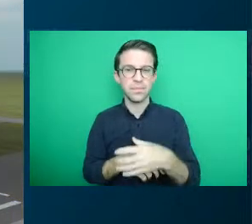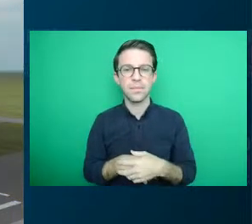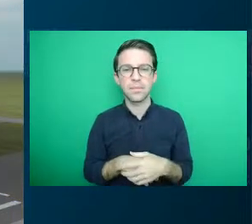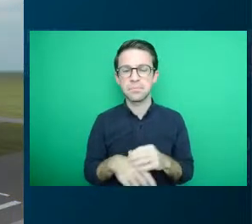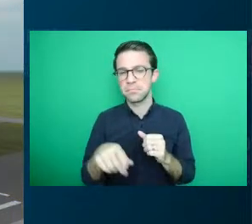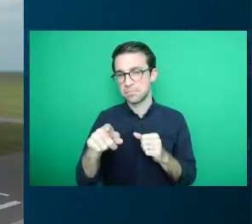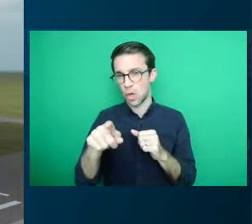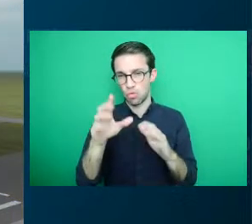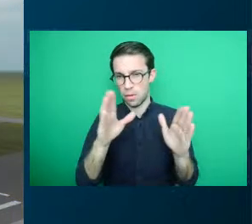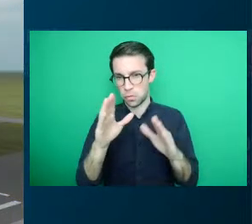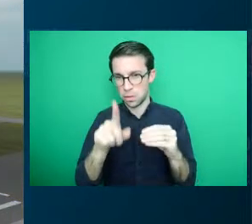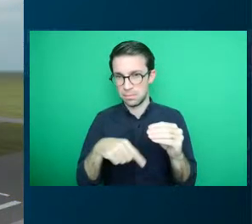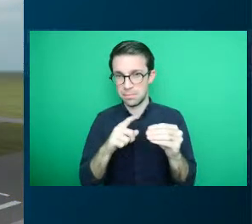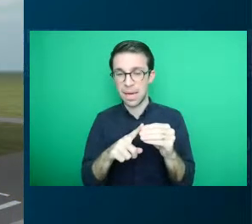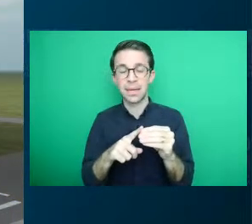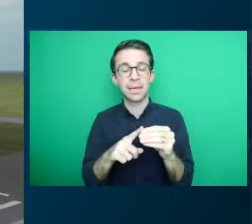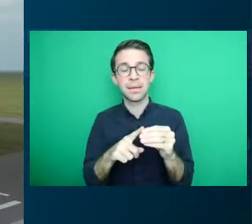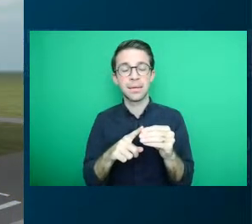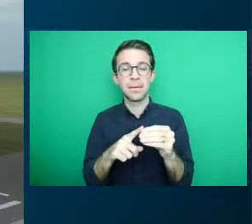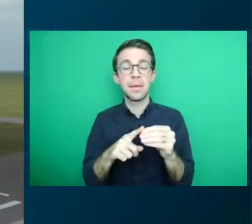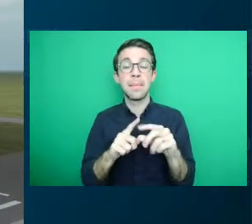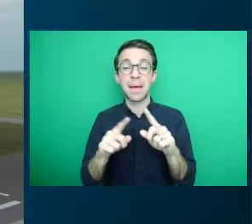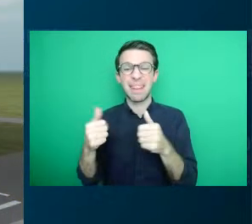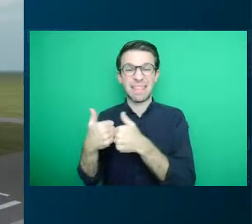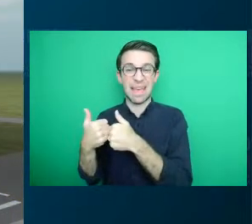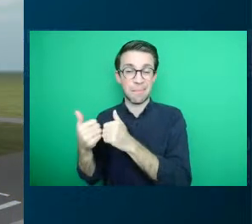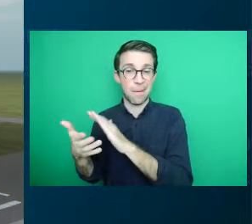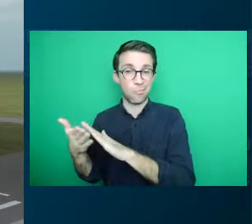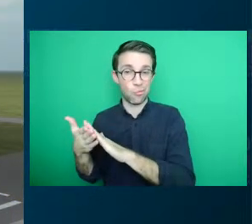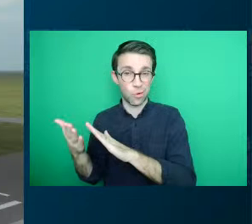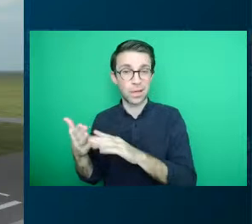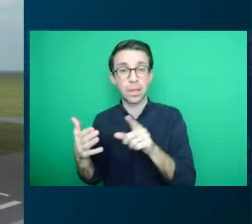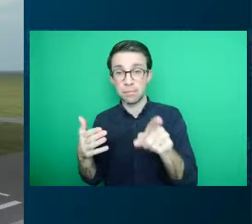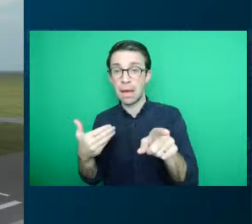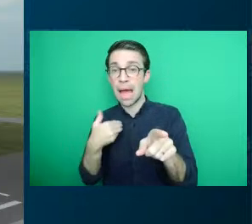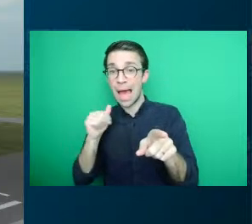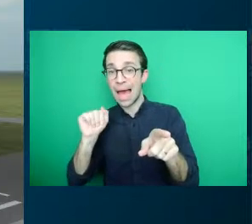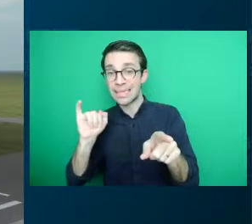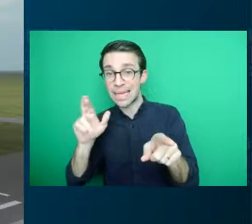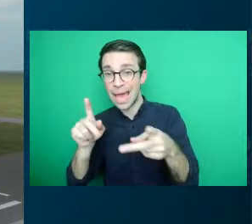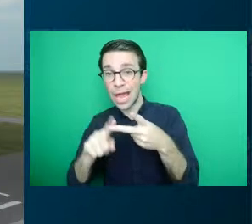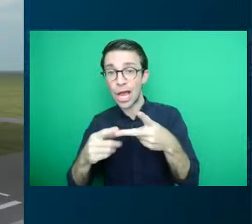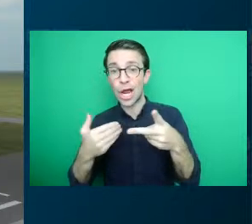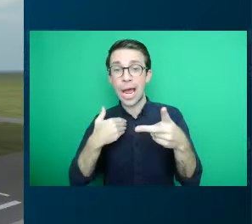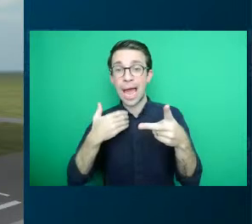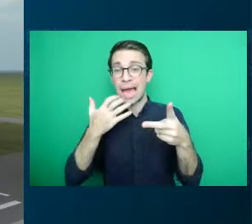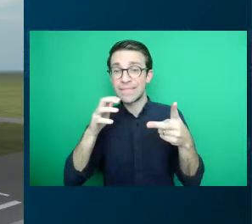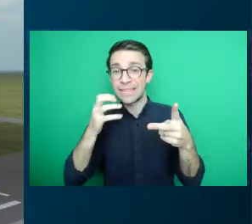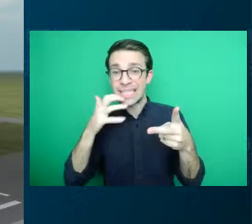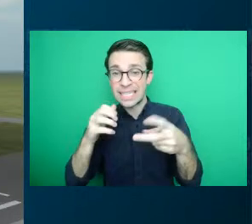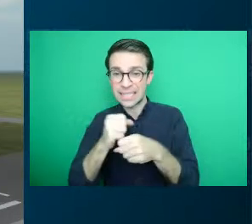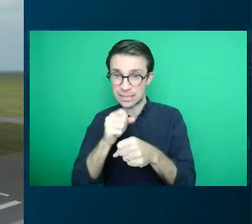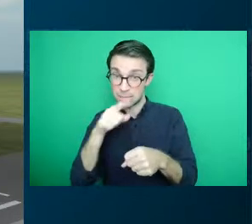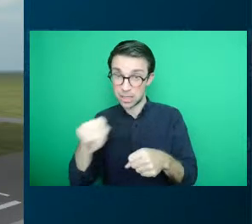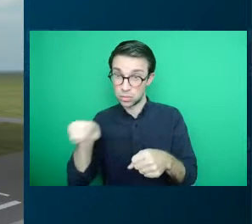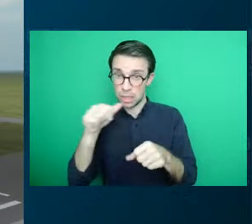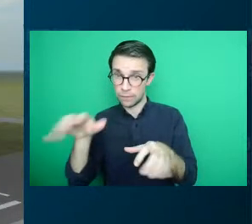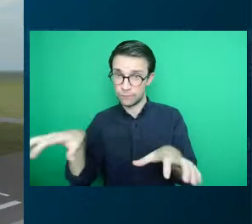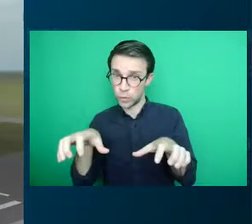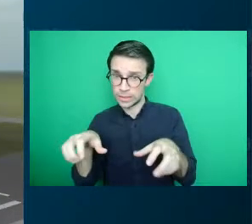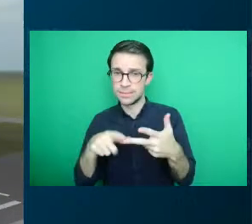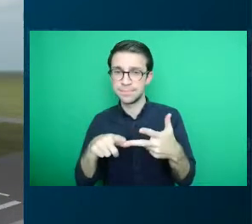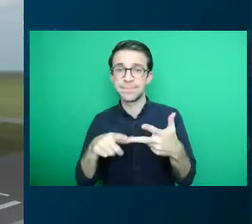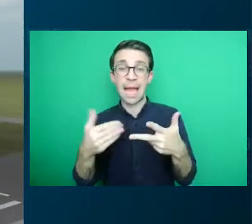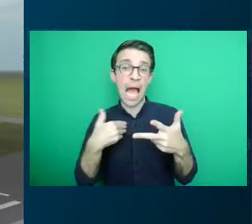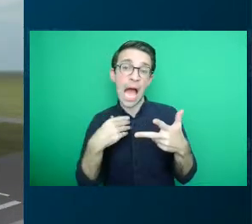have to worry about this, but it also has air for the Kerbals to breathe. And it has heat so that the Kerbals don't freeze in space. And it has